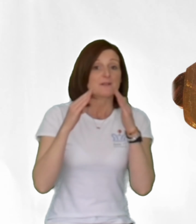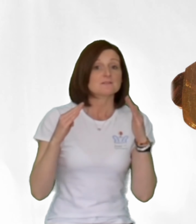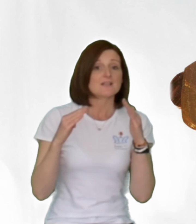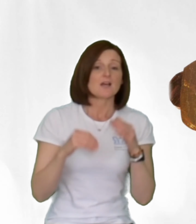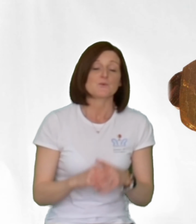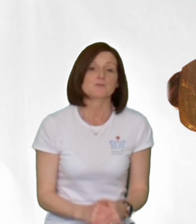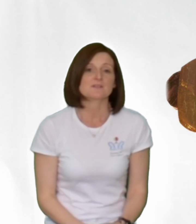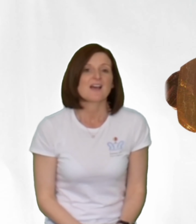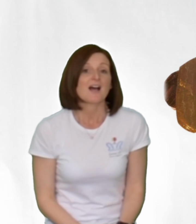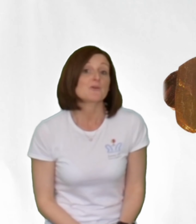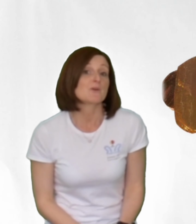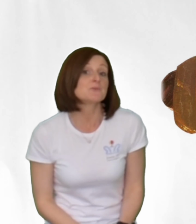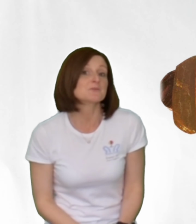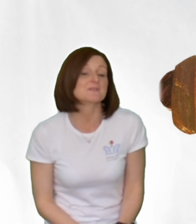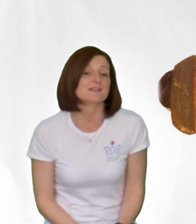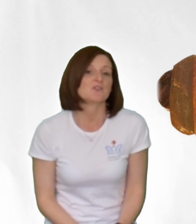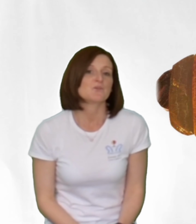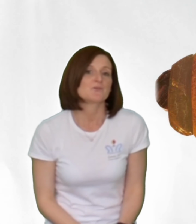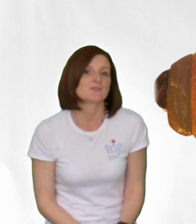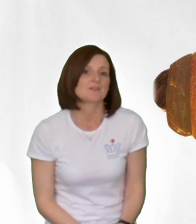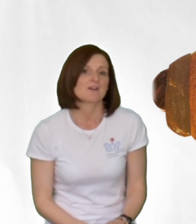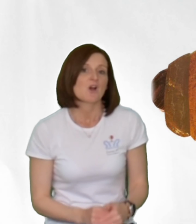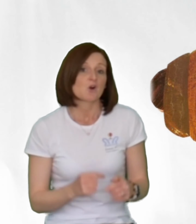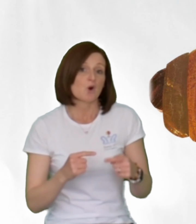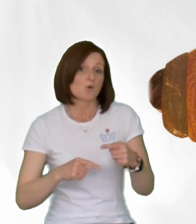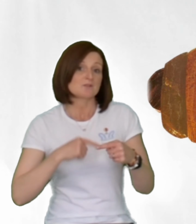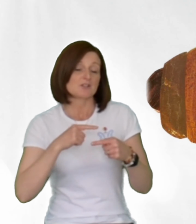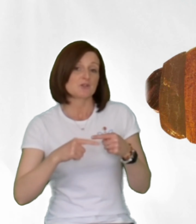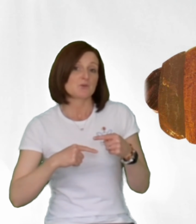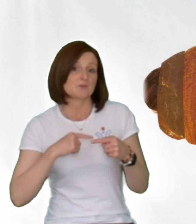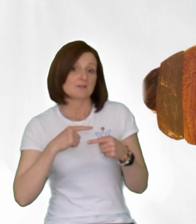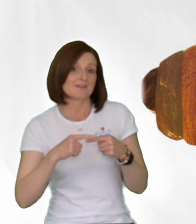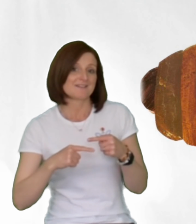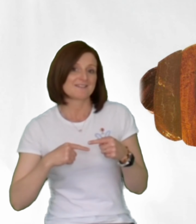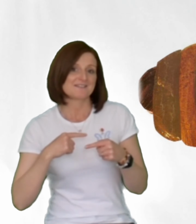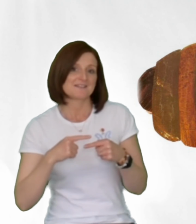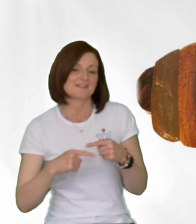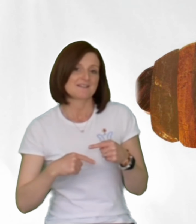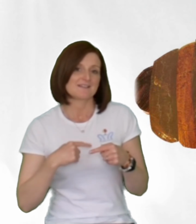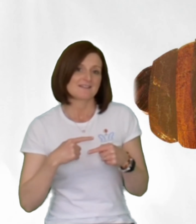He built a house around himself, called a cocoon.